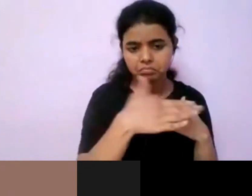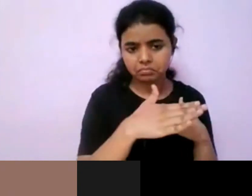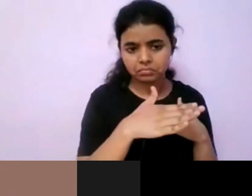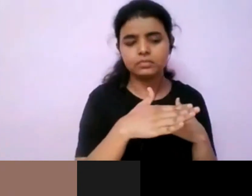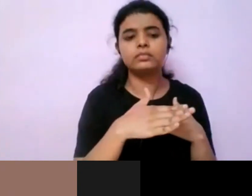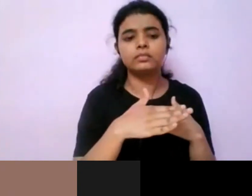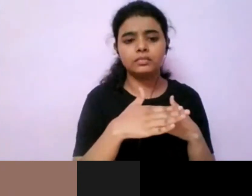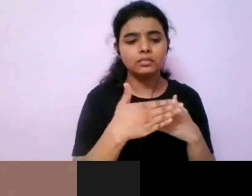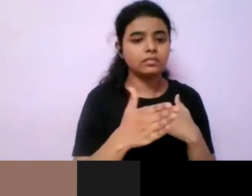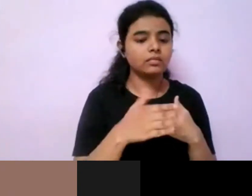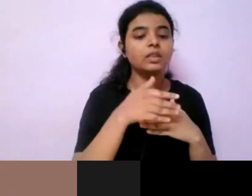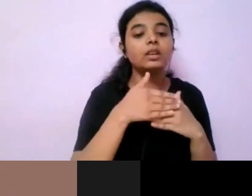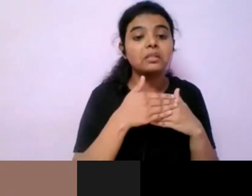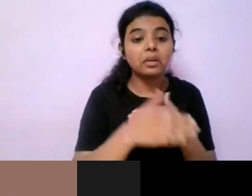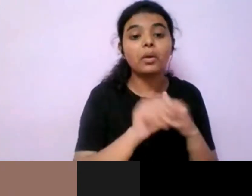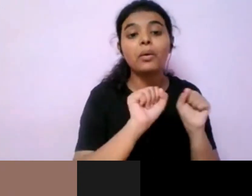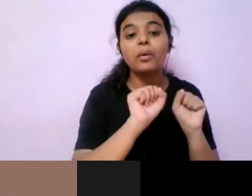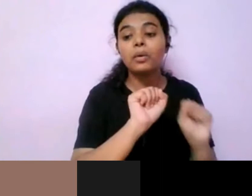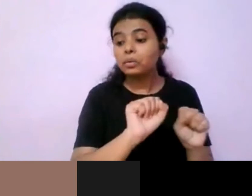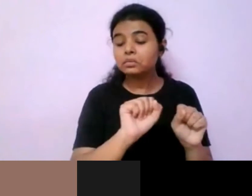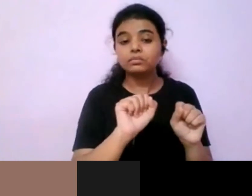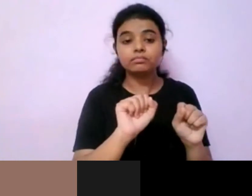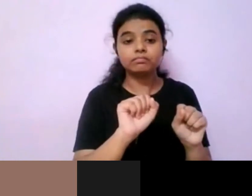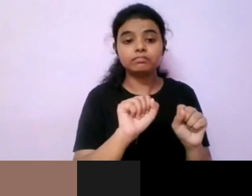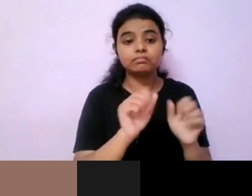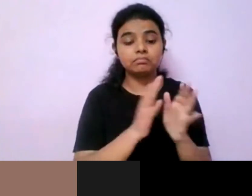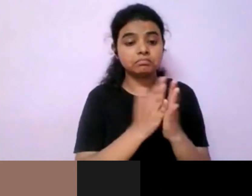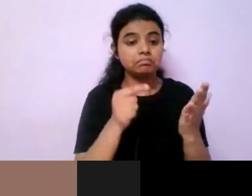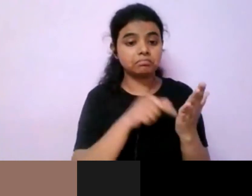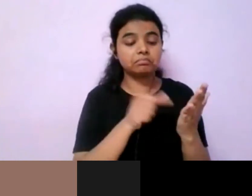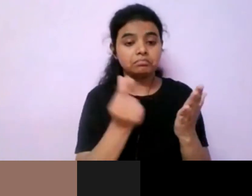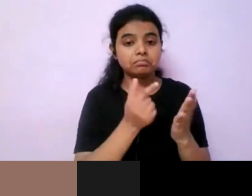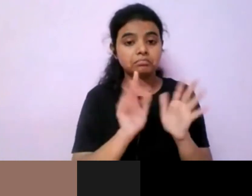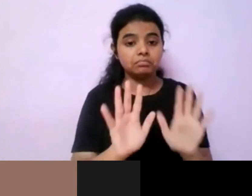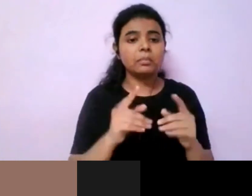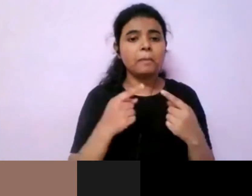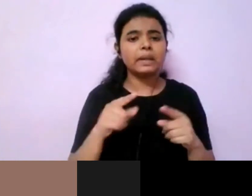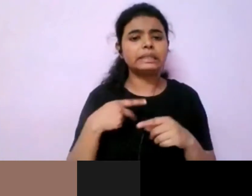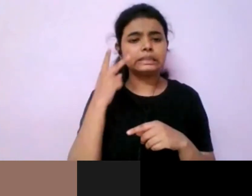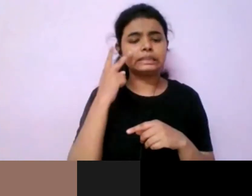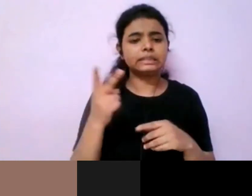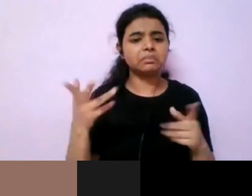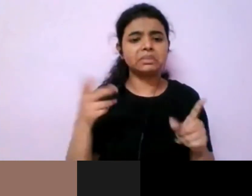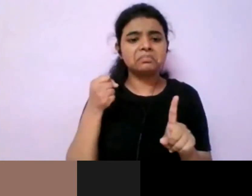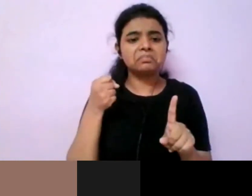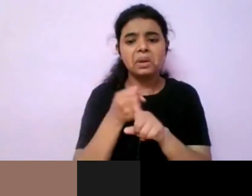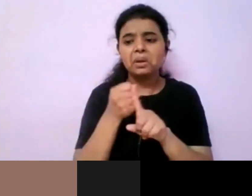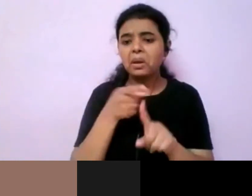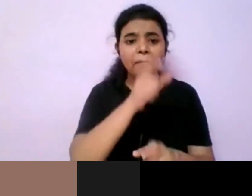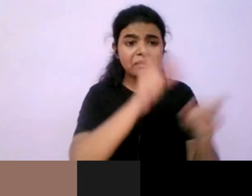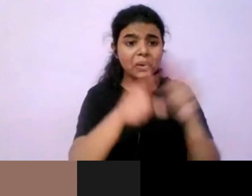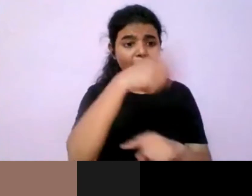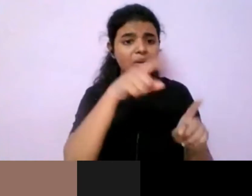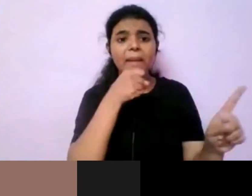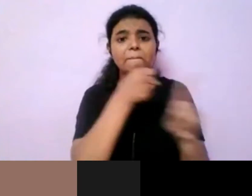by utilizing Goffman, but it seems that it has no impact on them.